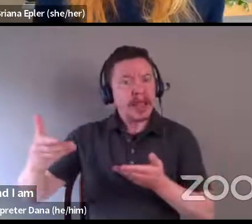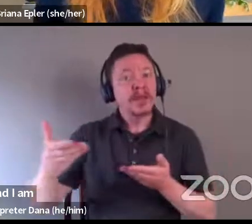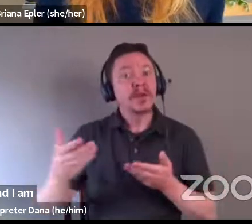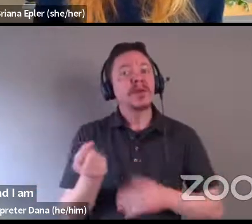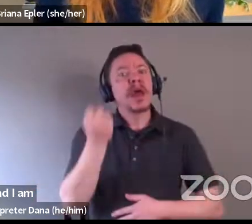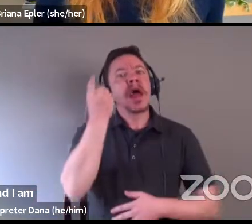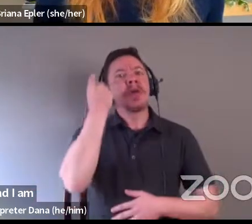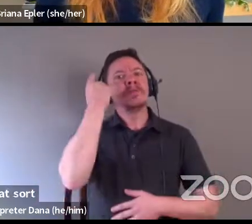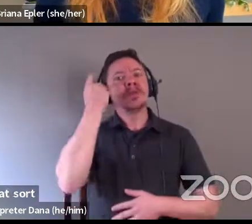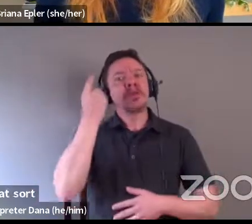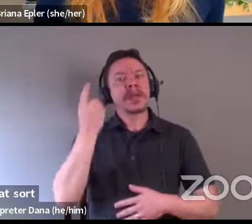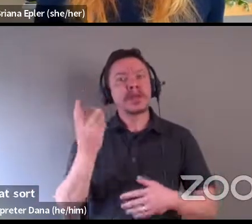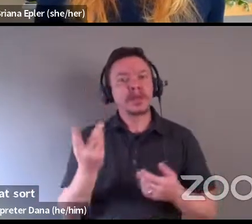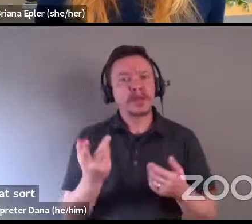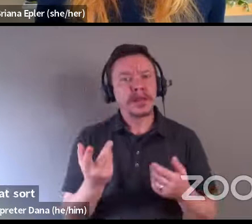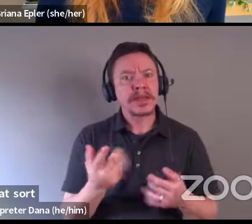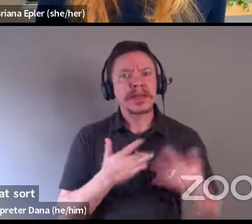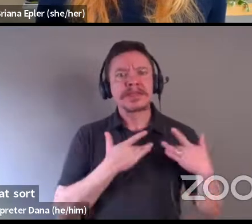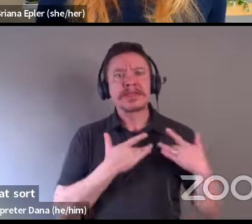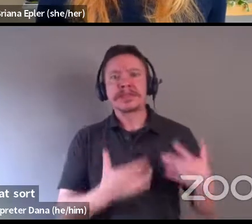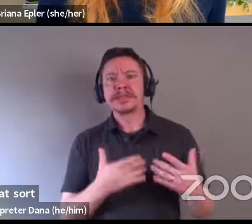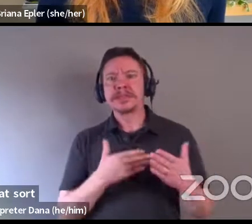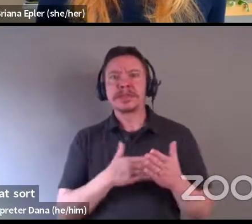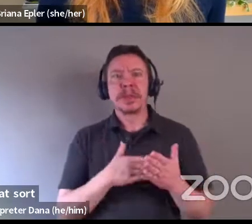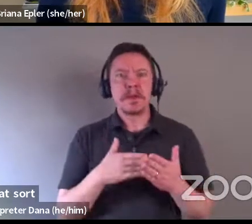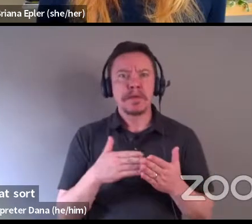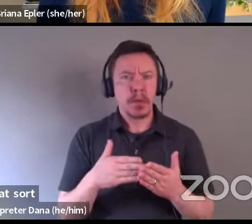However, very often